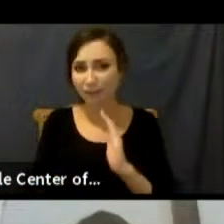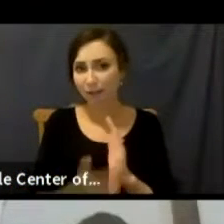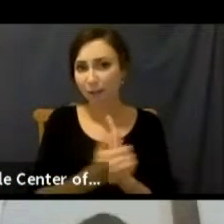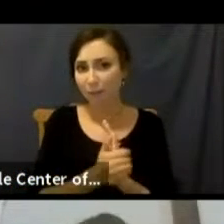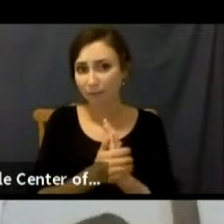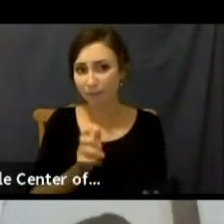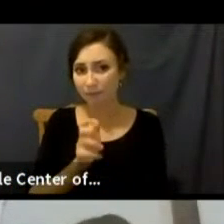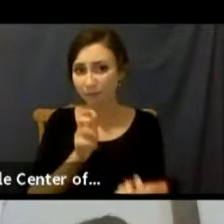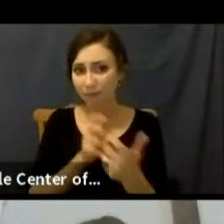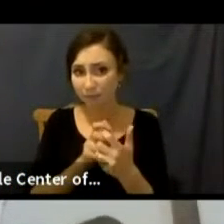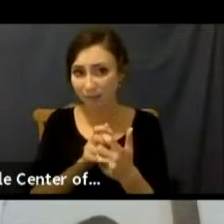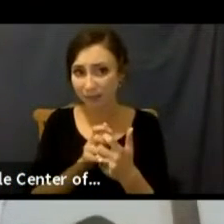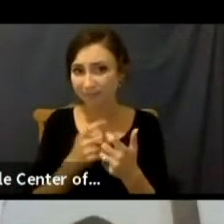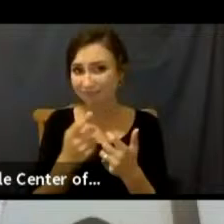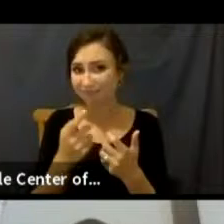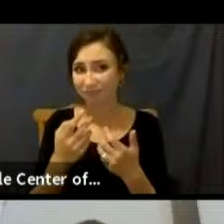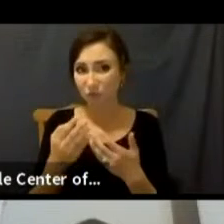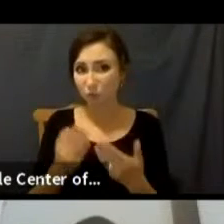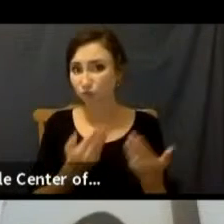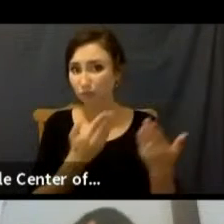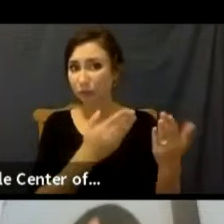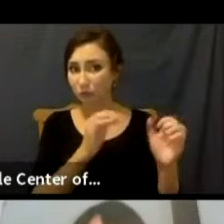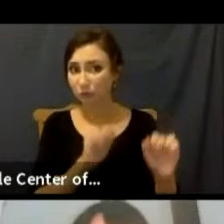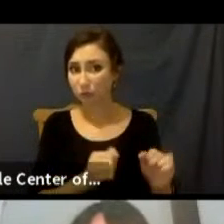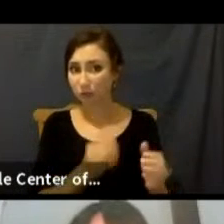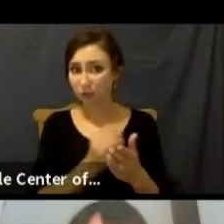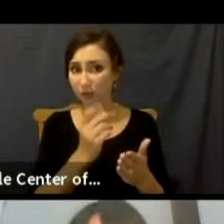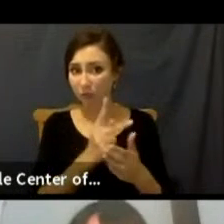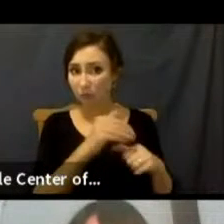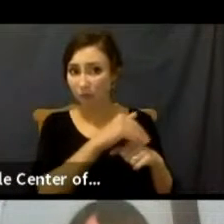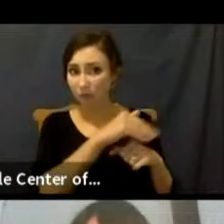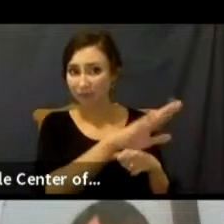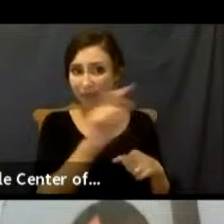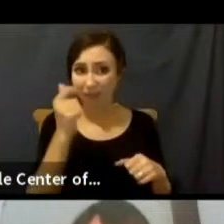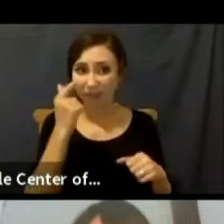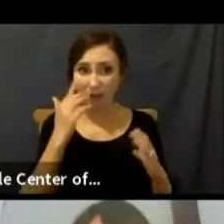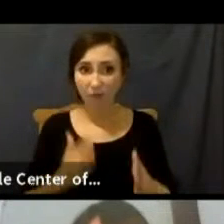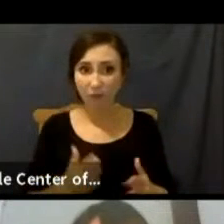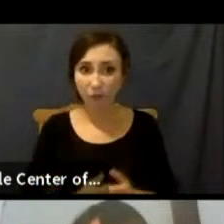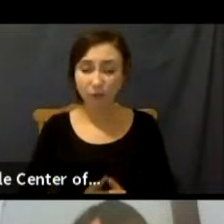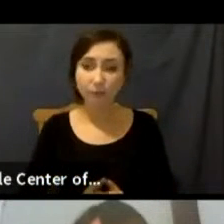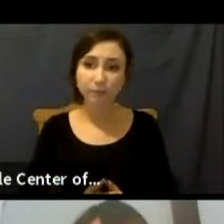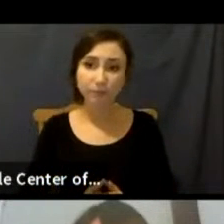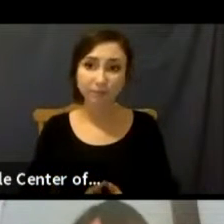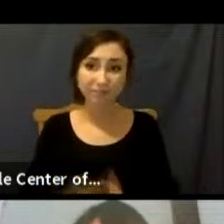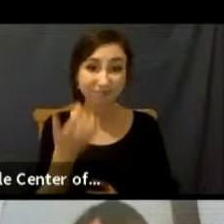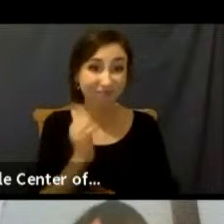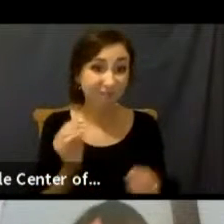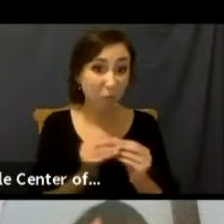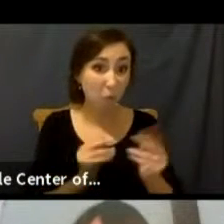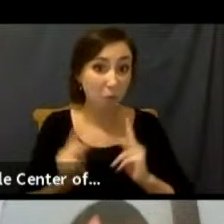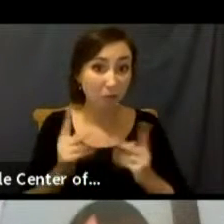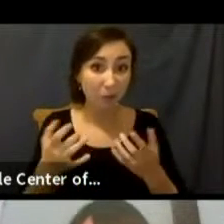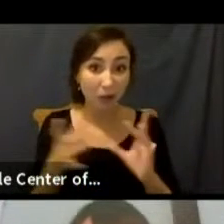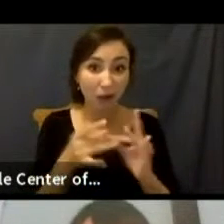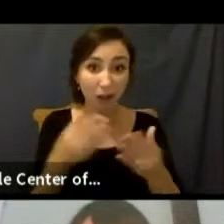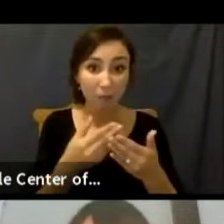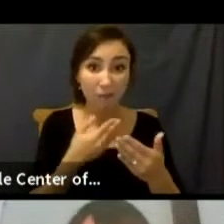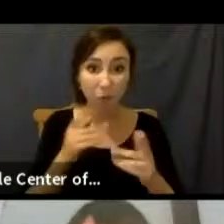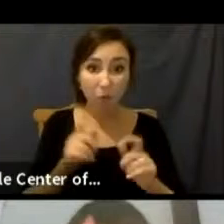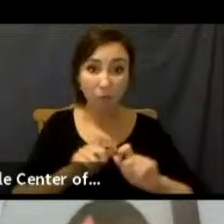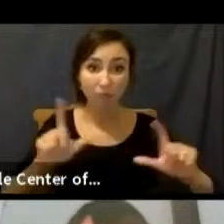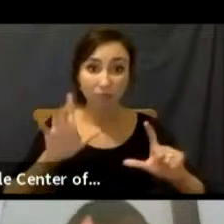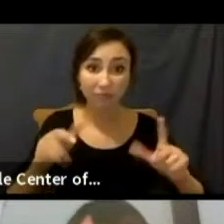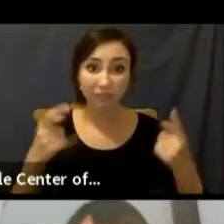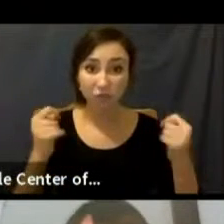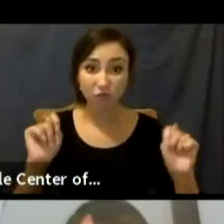to make it into a resolution that we can go ahead and approve and send to the governor. Does anybody else want to make comment before we maybe pull that up and